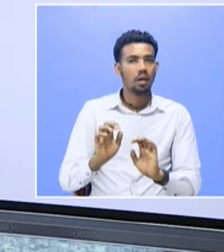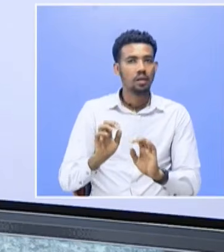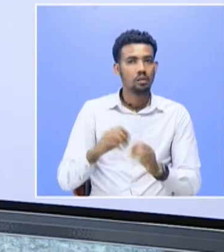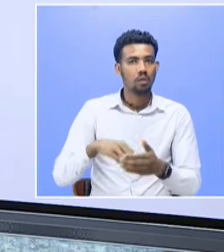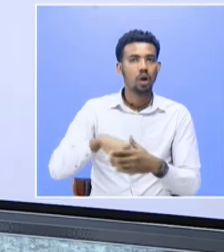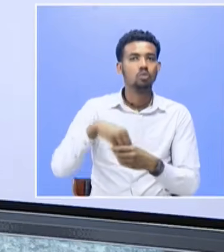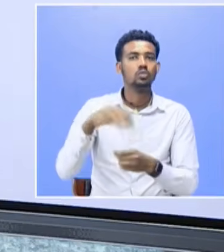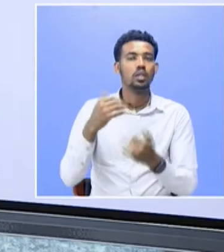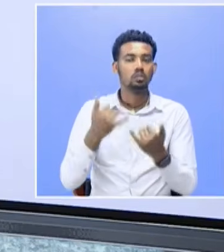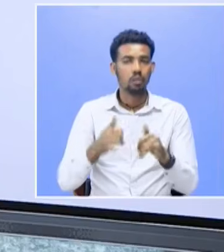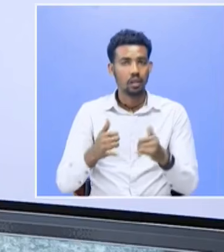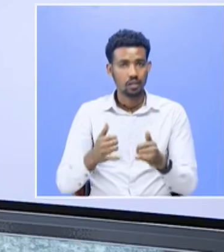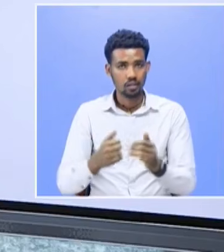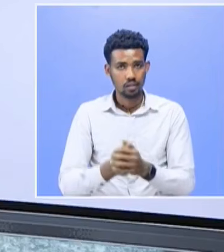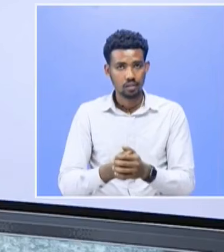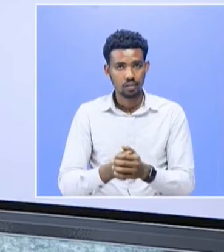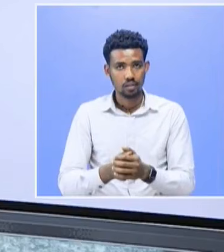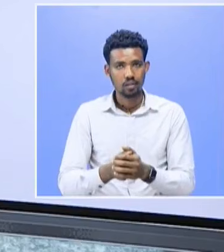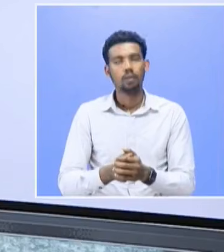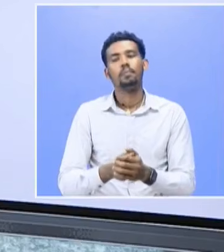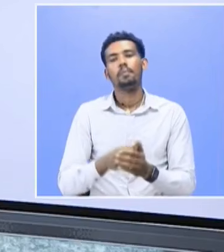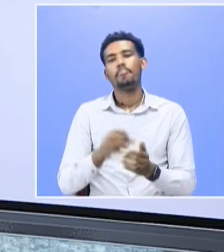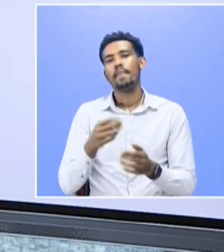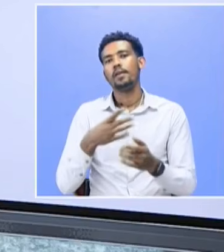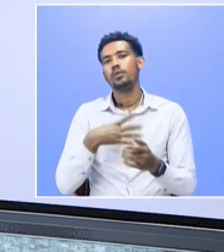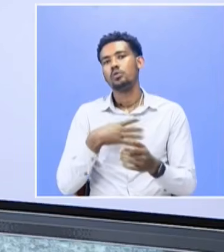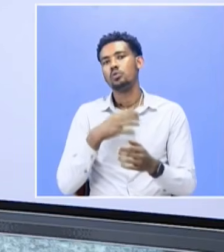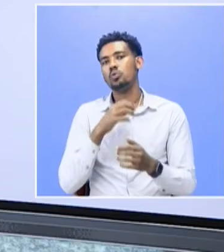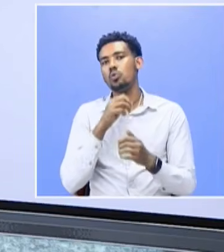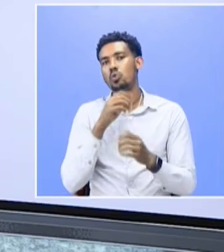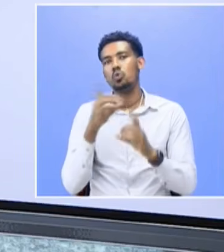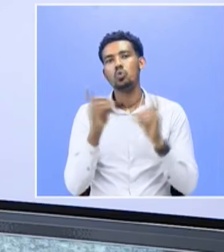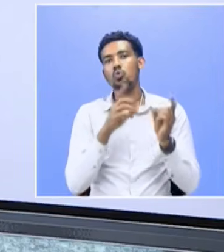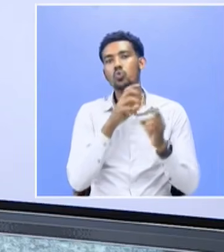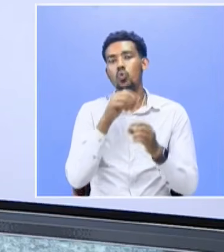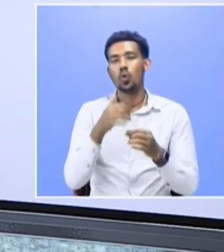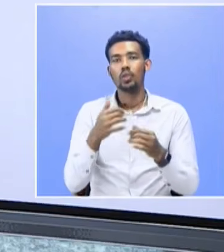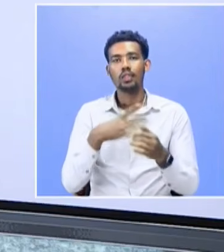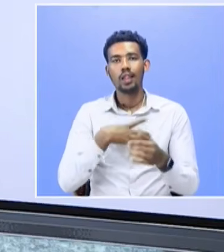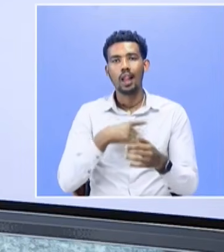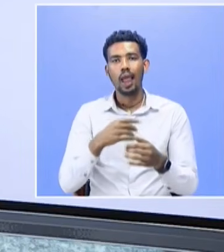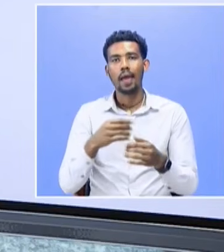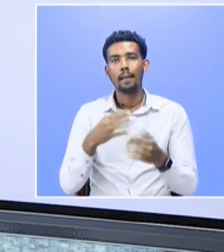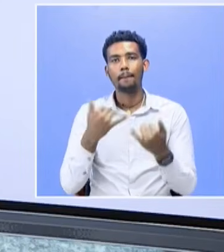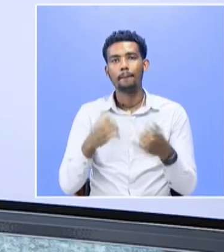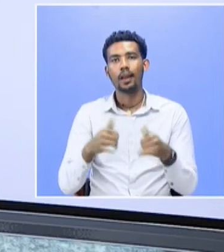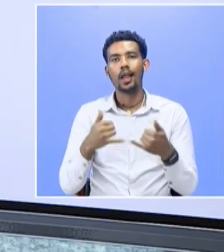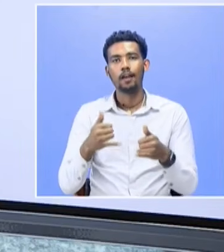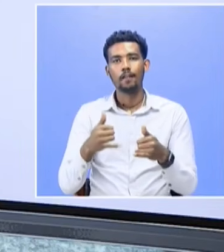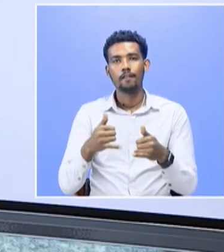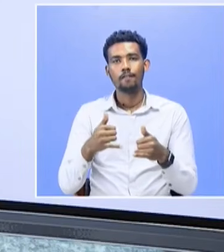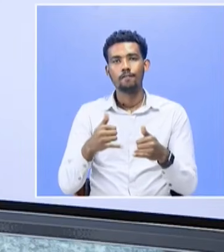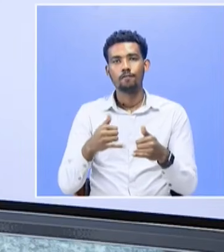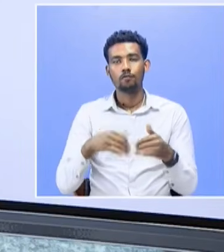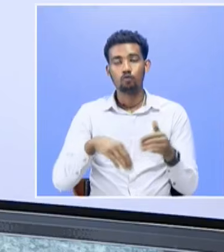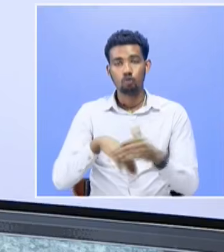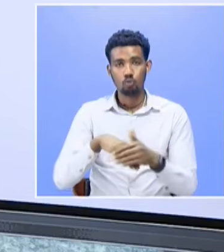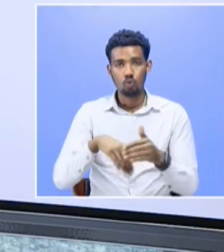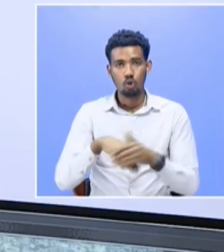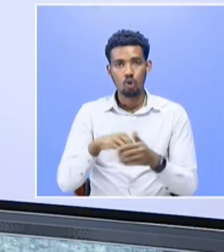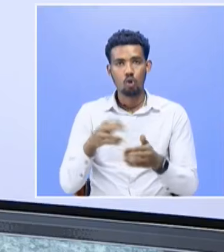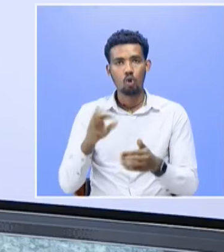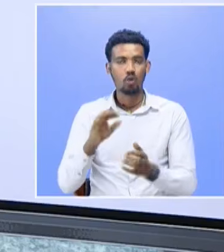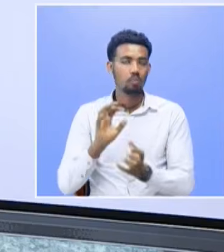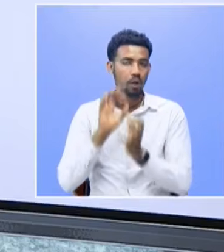outside. And you don't like maybe playing football and basketball. Whatever it